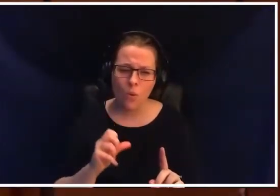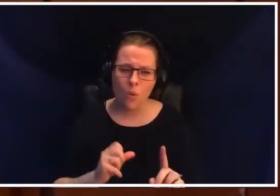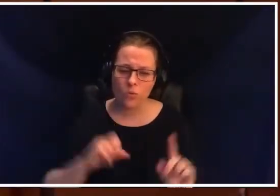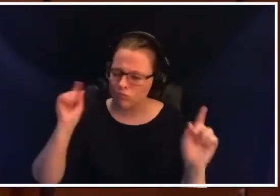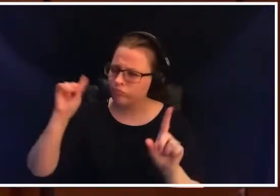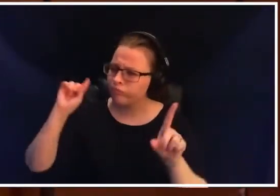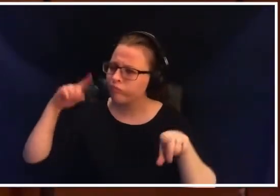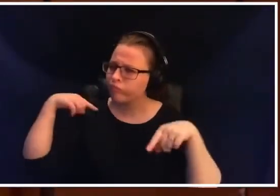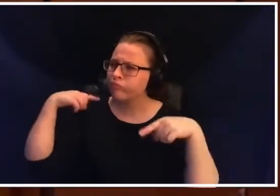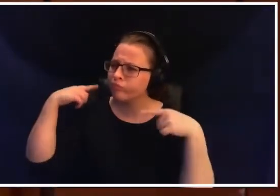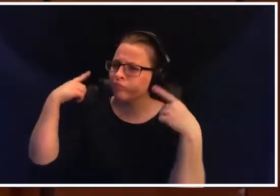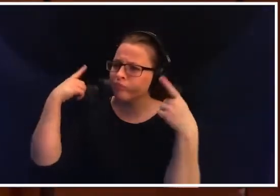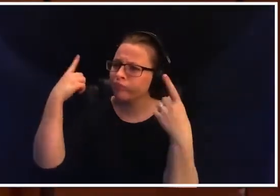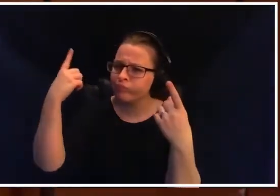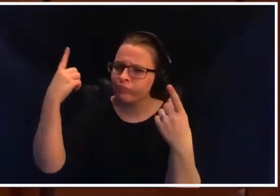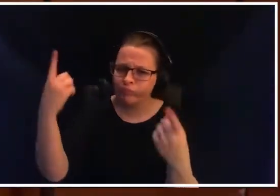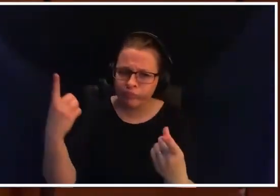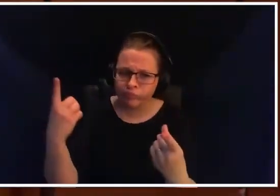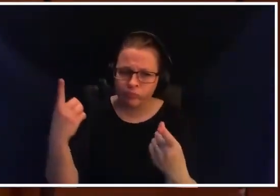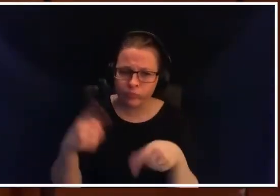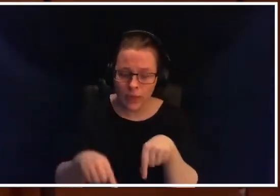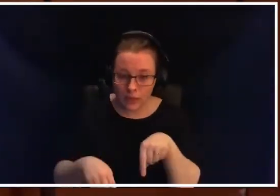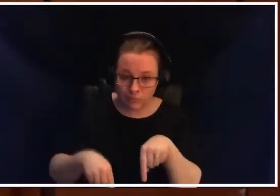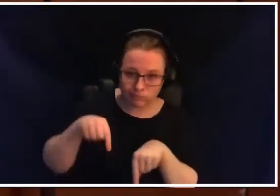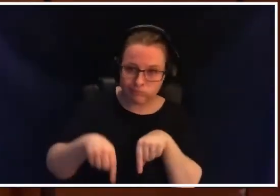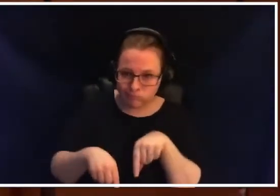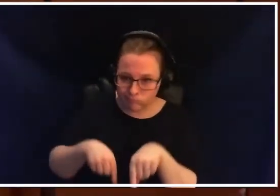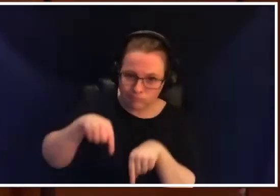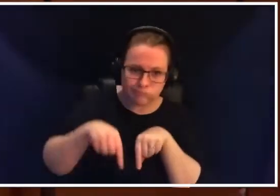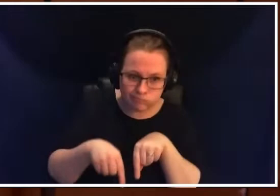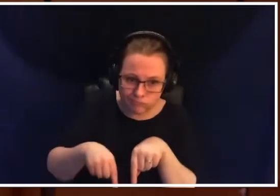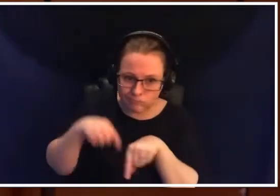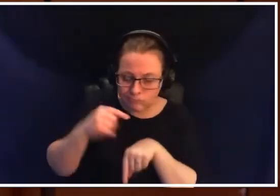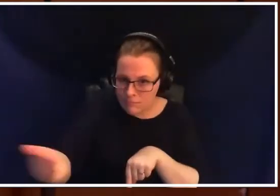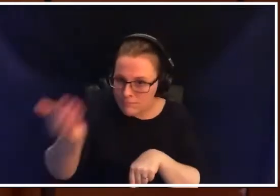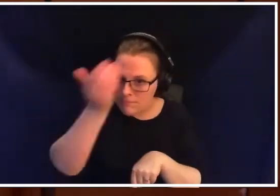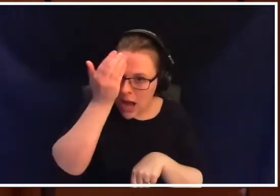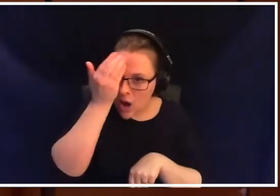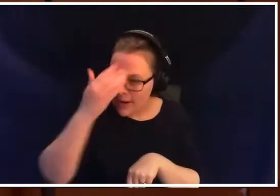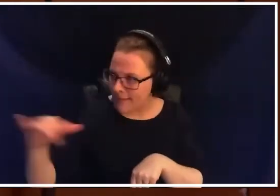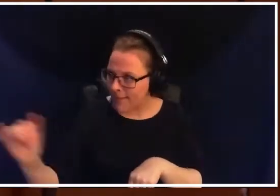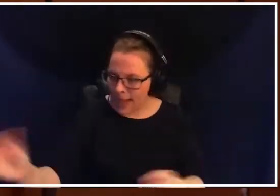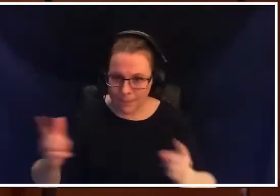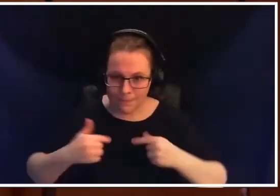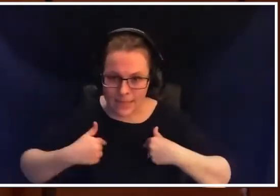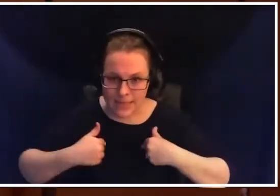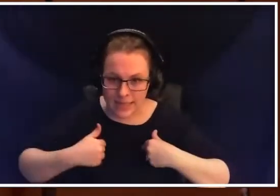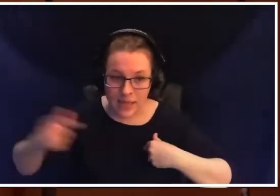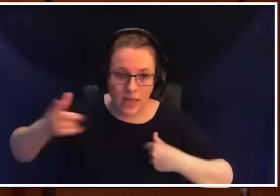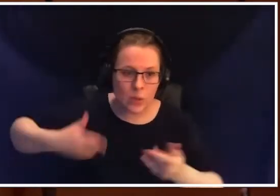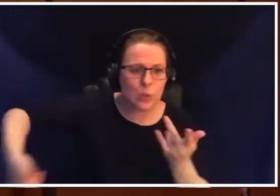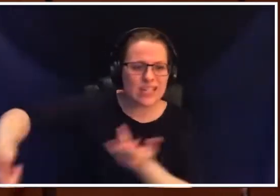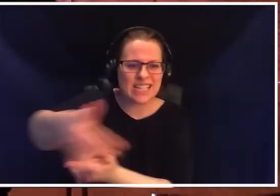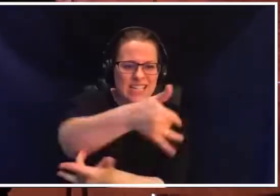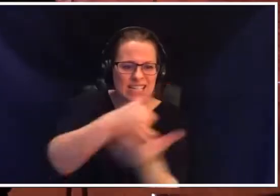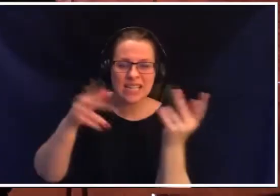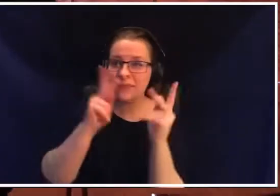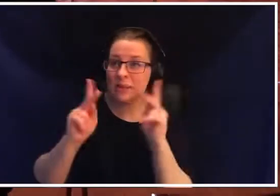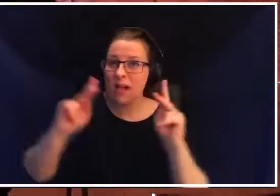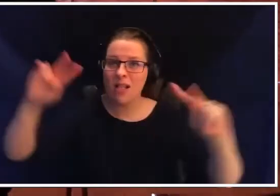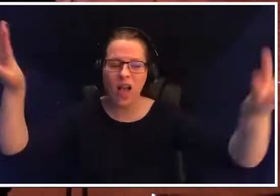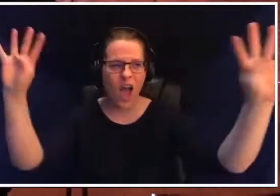time. Me paint-legged pirate and Gregorin and I are society's sludgered and